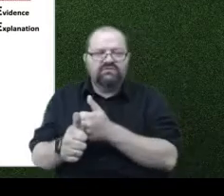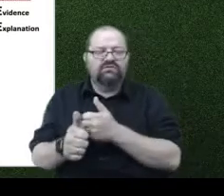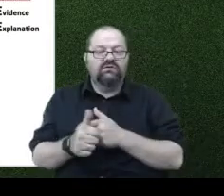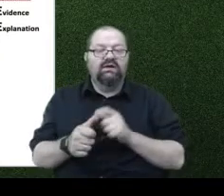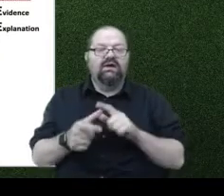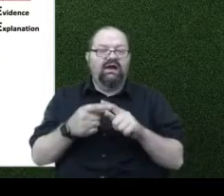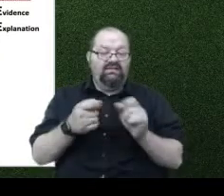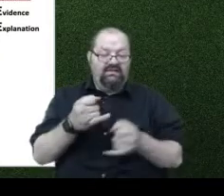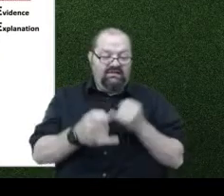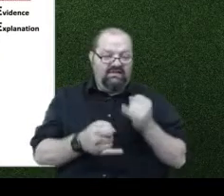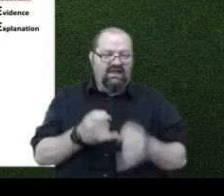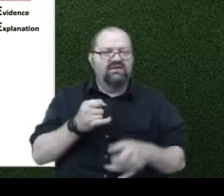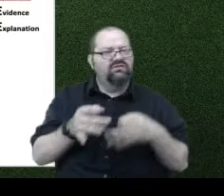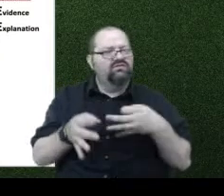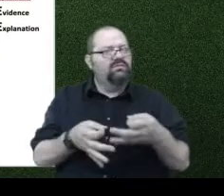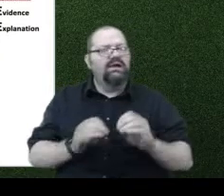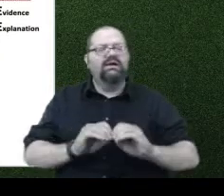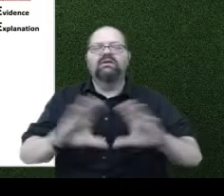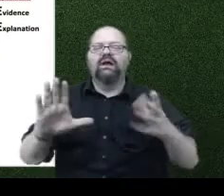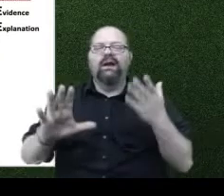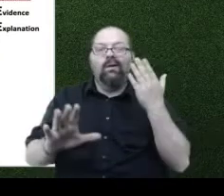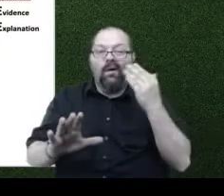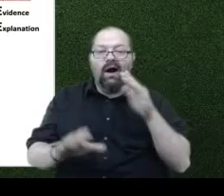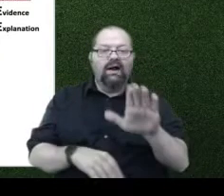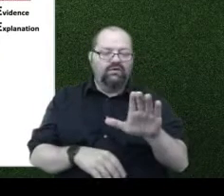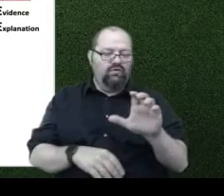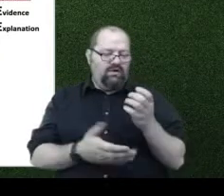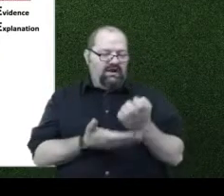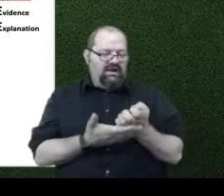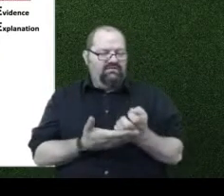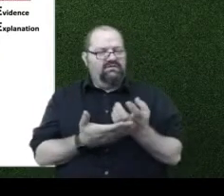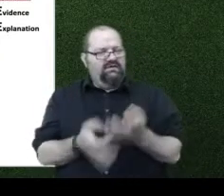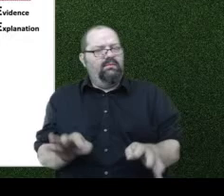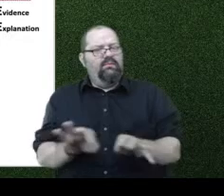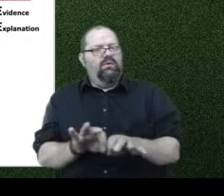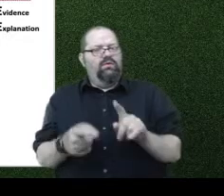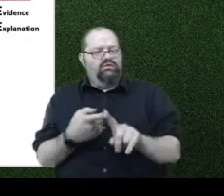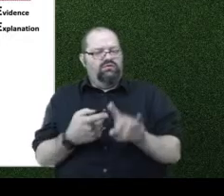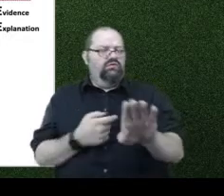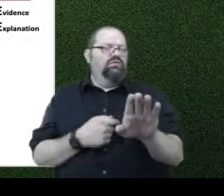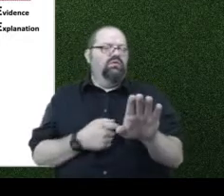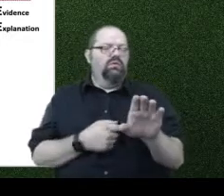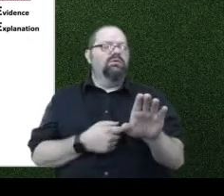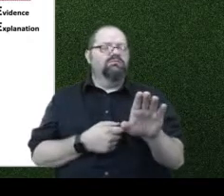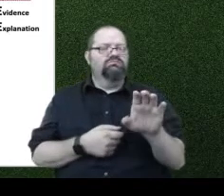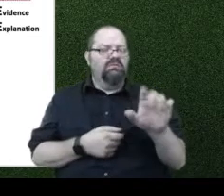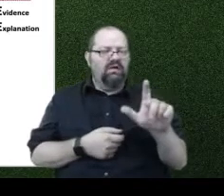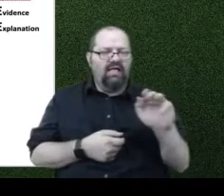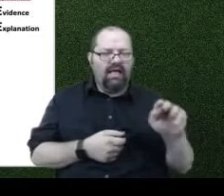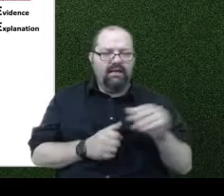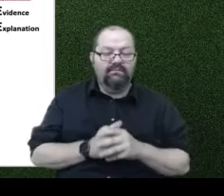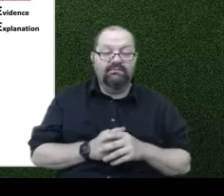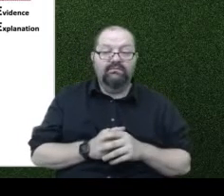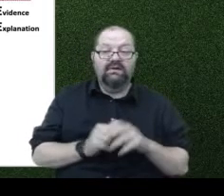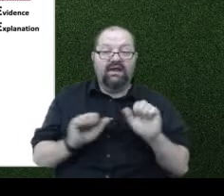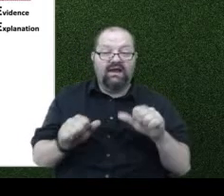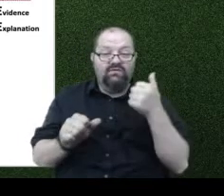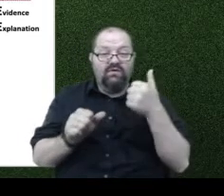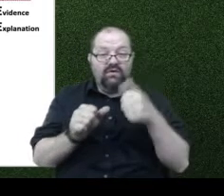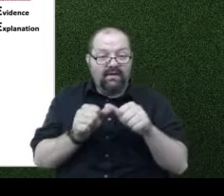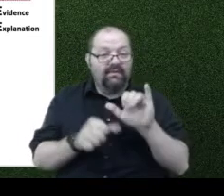to the reader why your evidence matters to your subclaim. It's really very simple, and you can remember it with the acronym